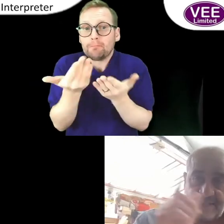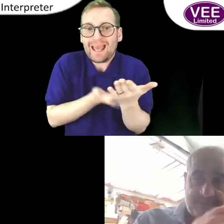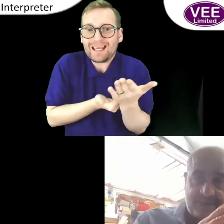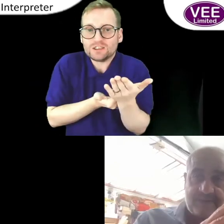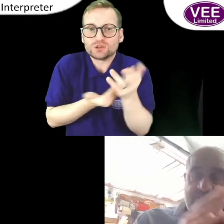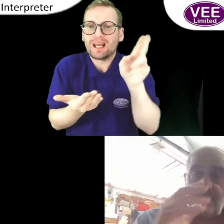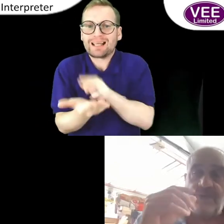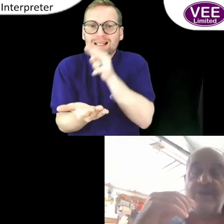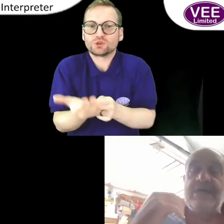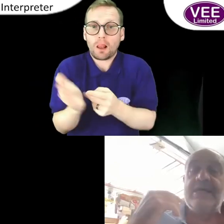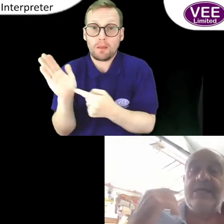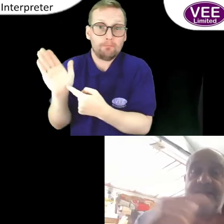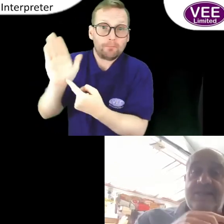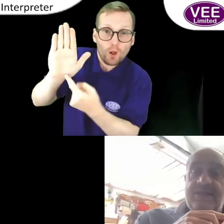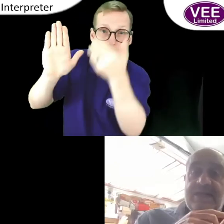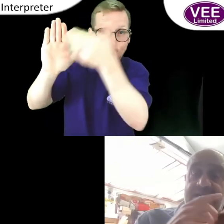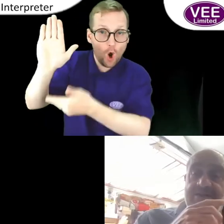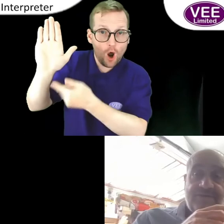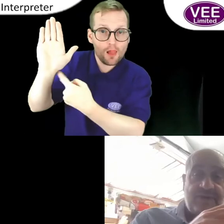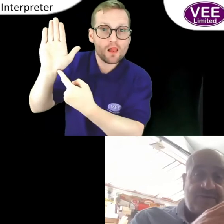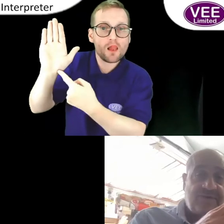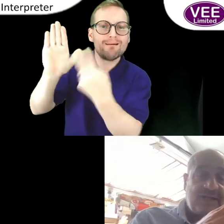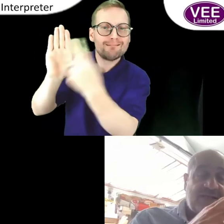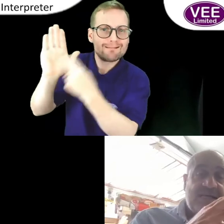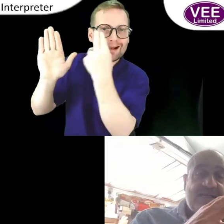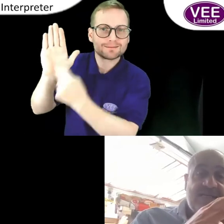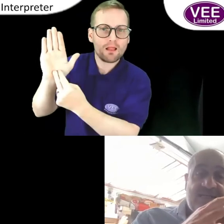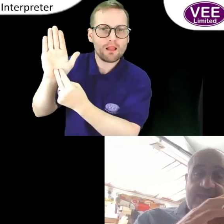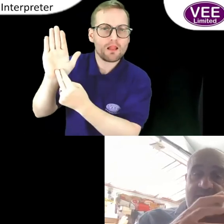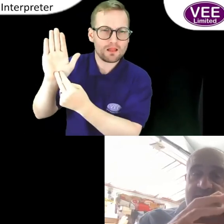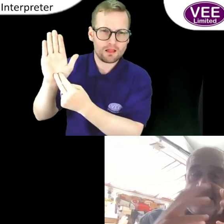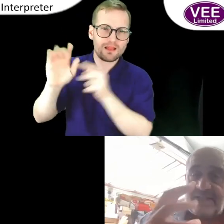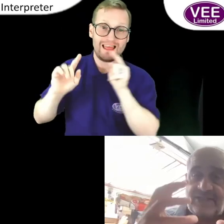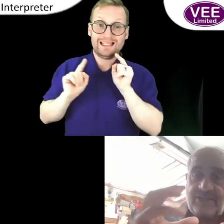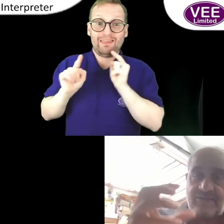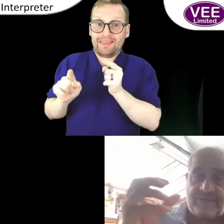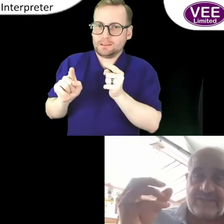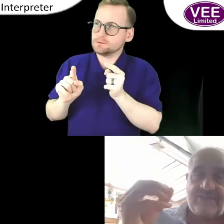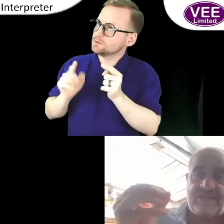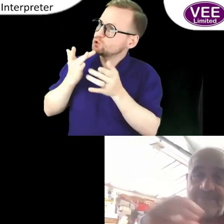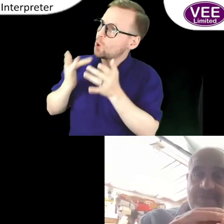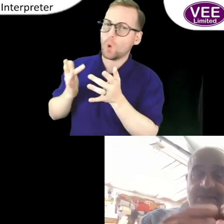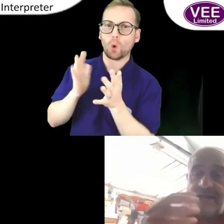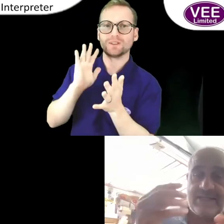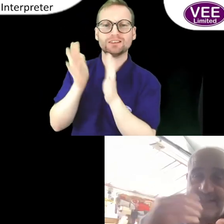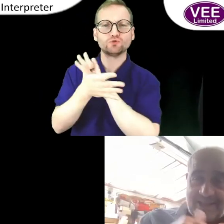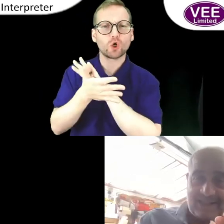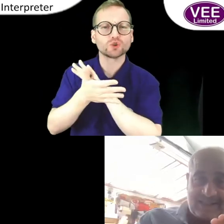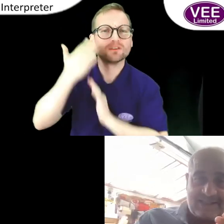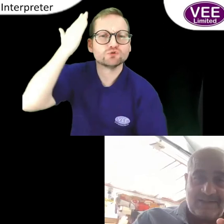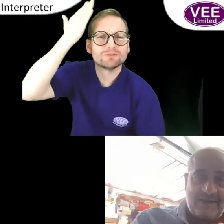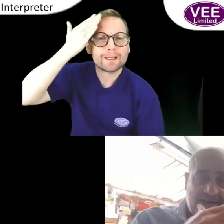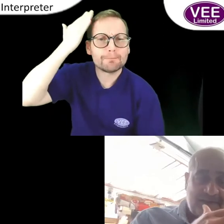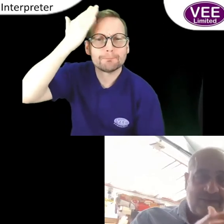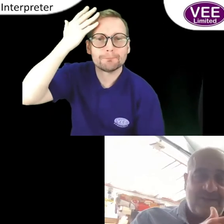it and exhibited on the wall. And in the end, if you like, there is a destruction of this dream. Underneath